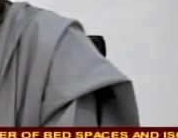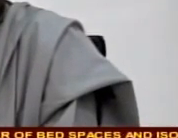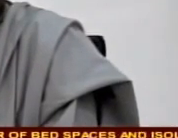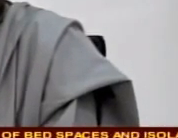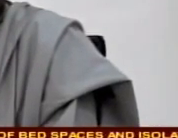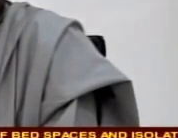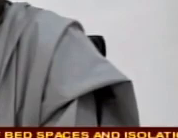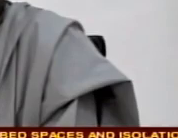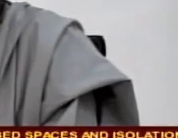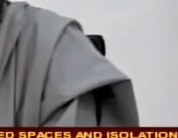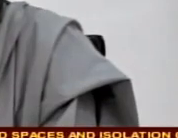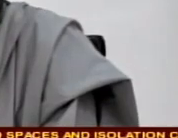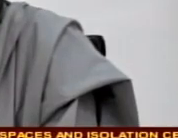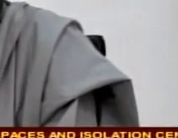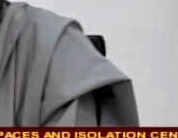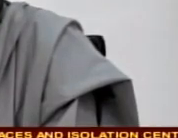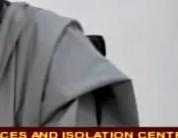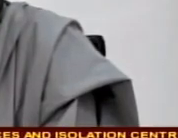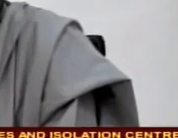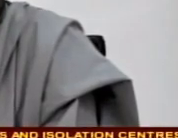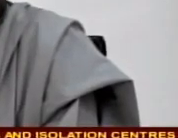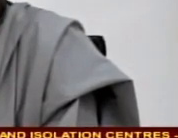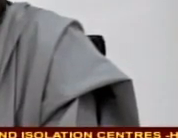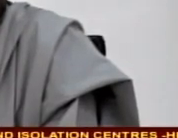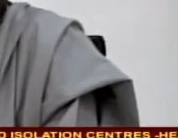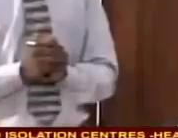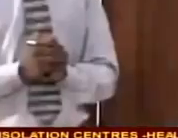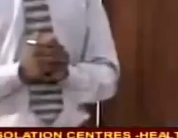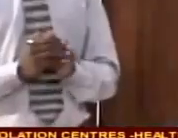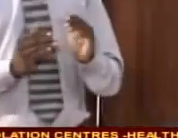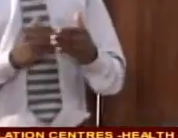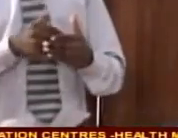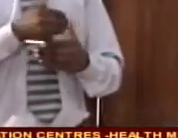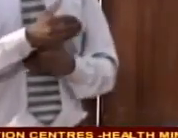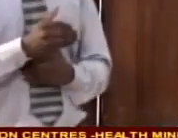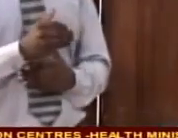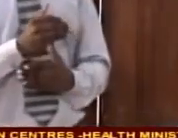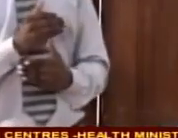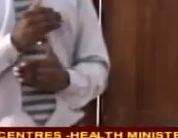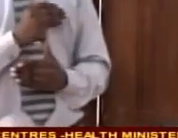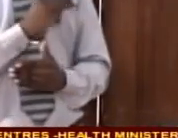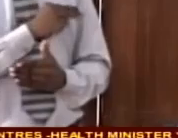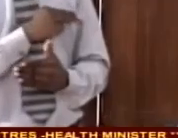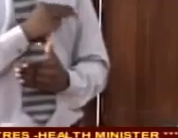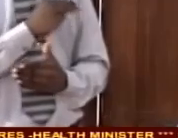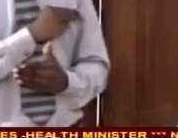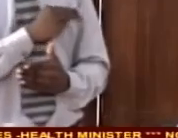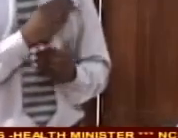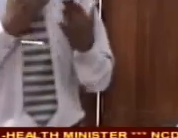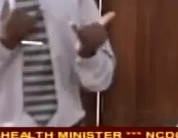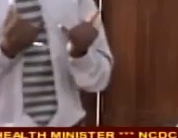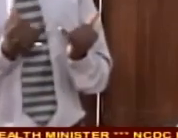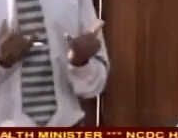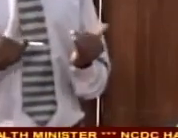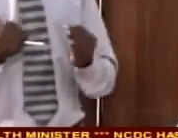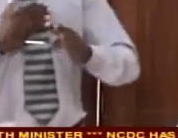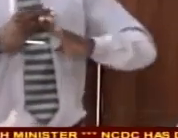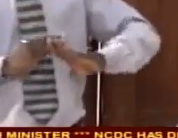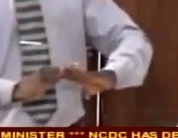entertainers? I want you to respond to that. Then the other minister of the health minister and the DGN said this, now that the lockdown has been